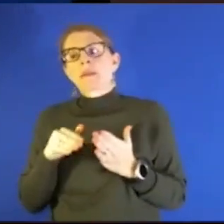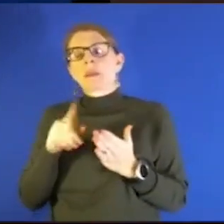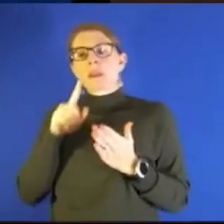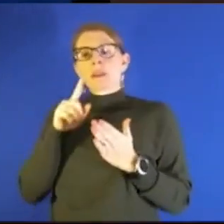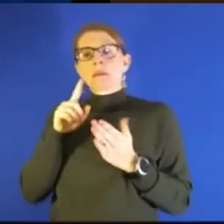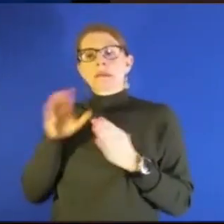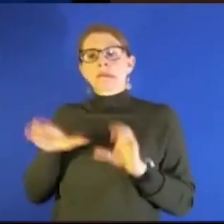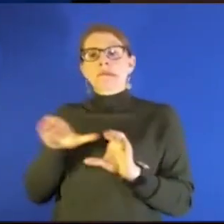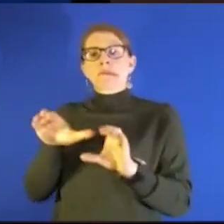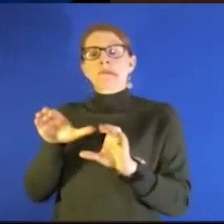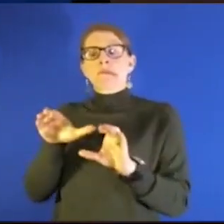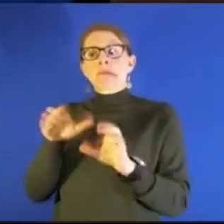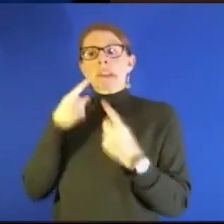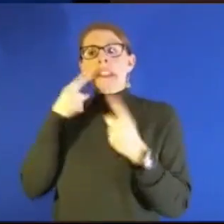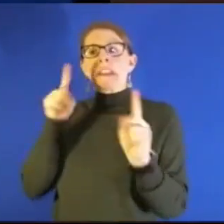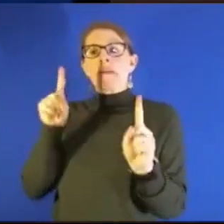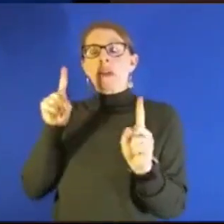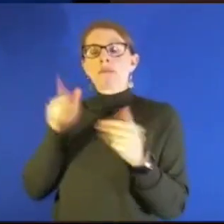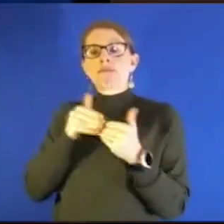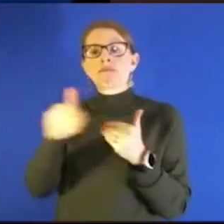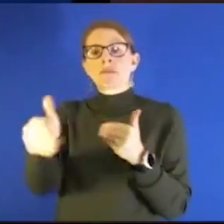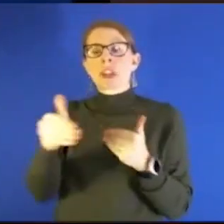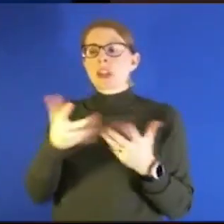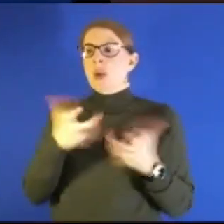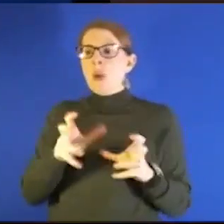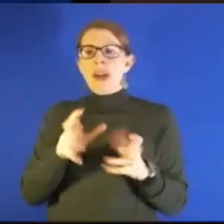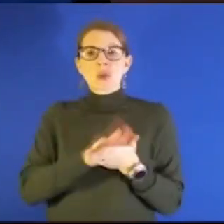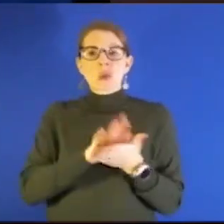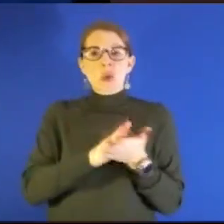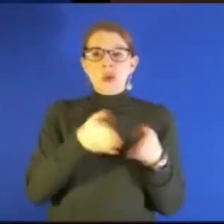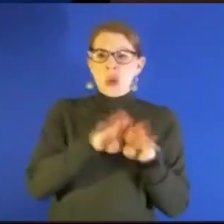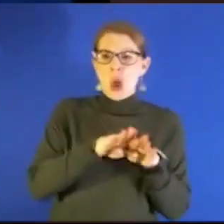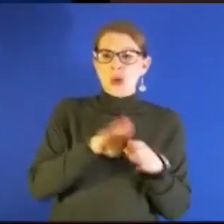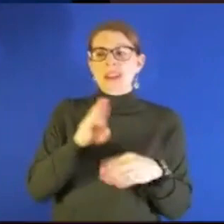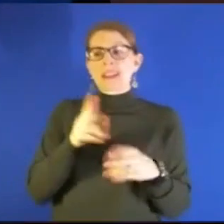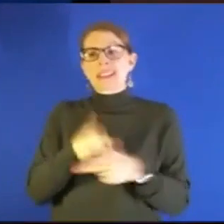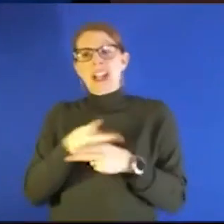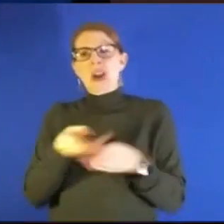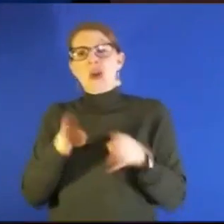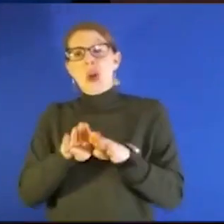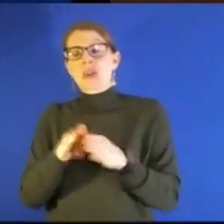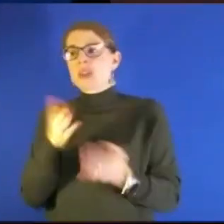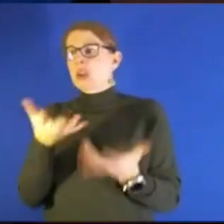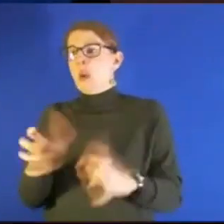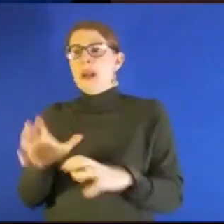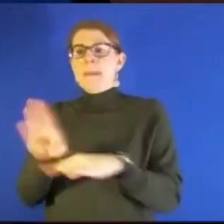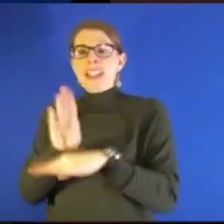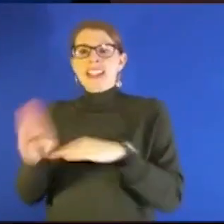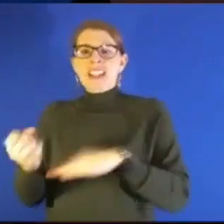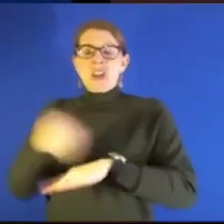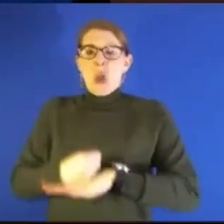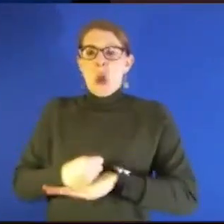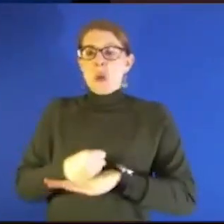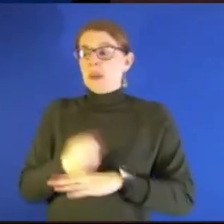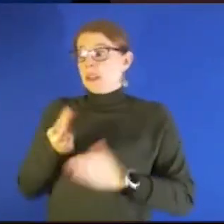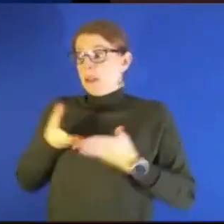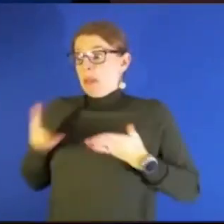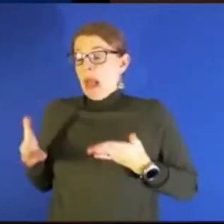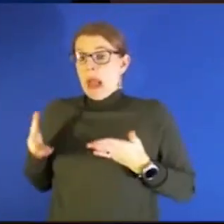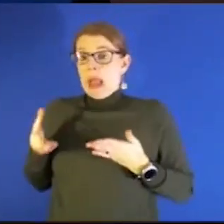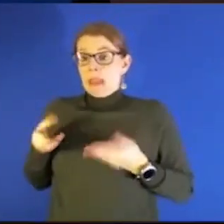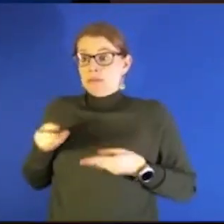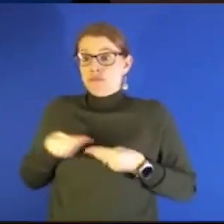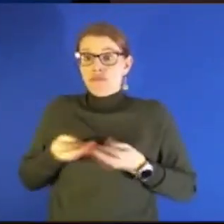see schools closed. We don't want to see daycare closed. We don't want to see businesses closed. We don't want to watch the supply chain make it hard to get things we all